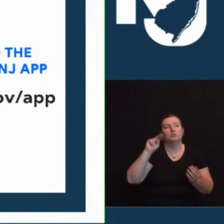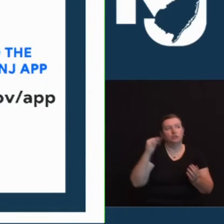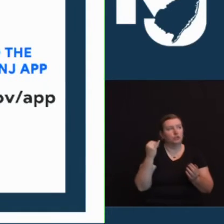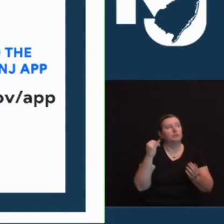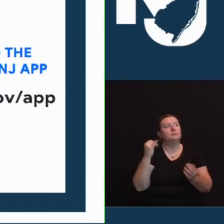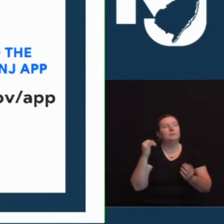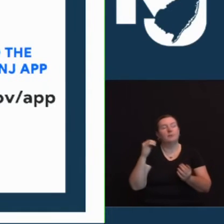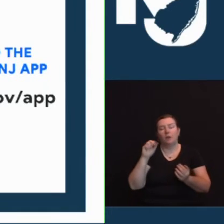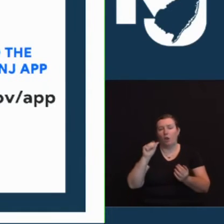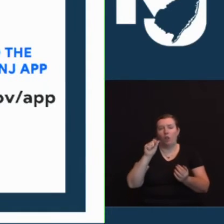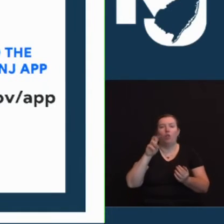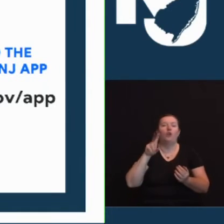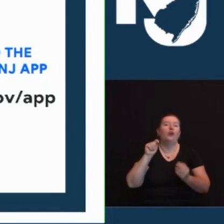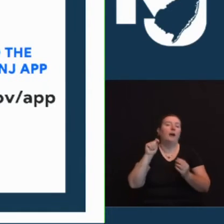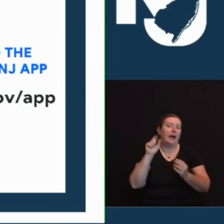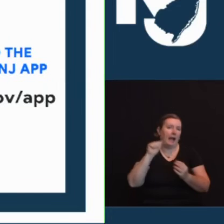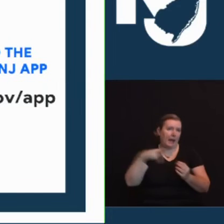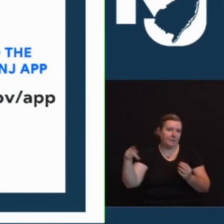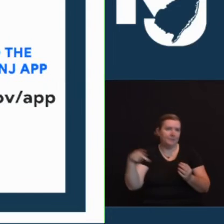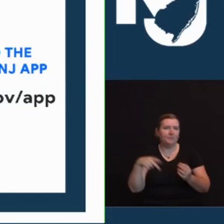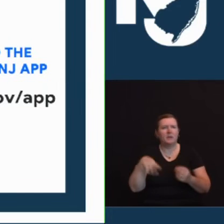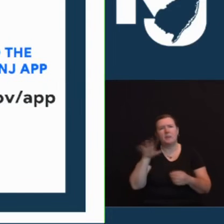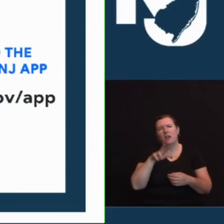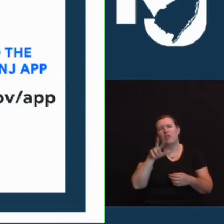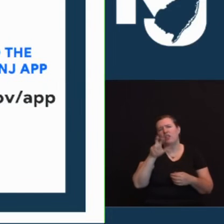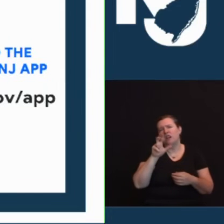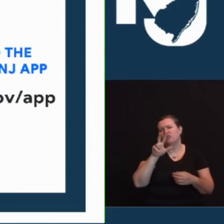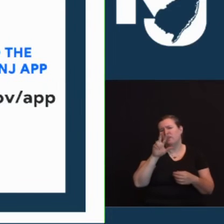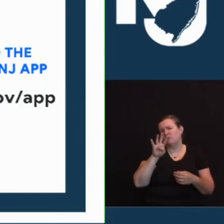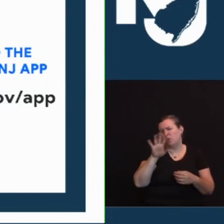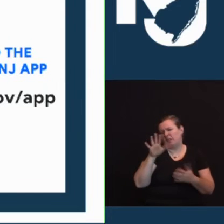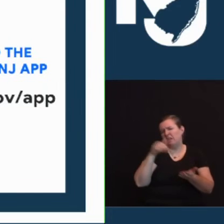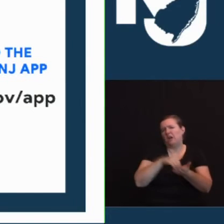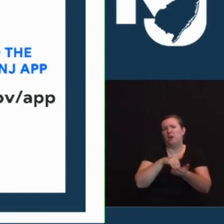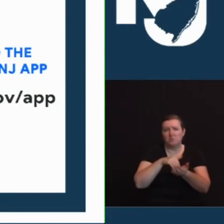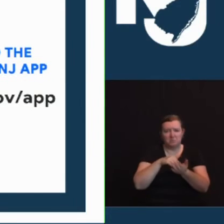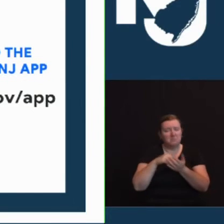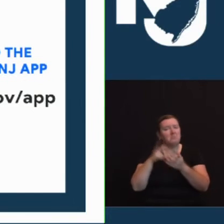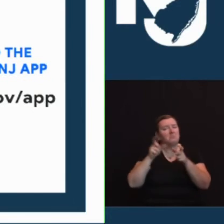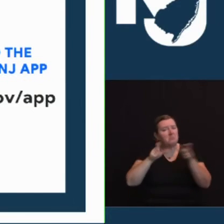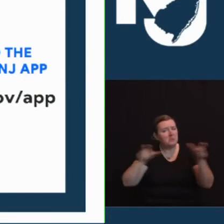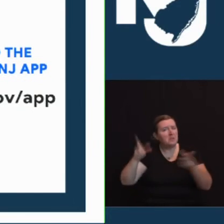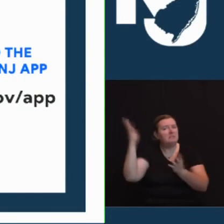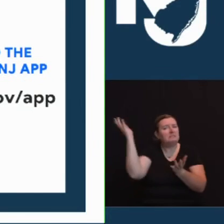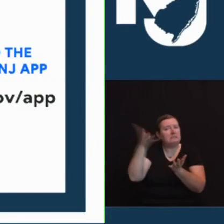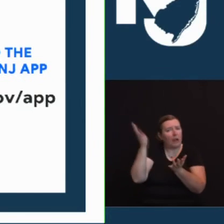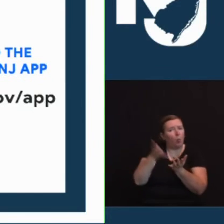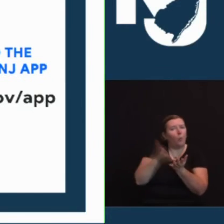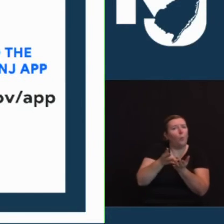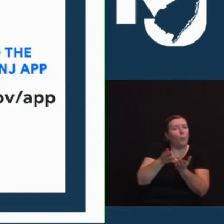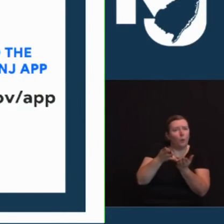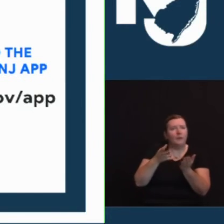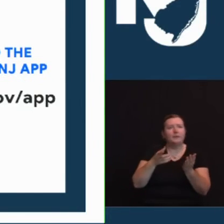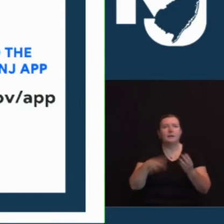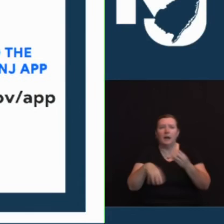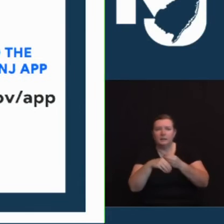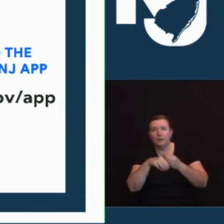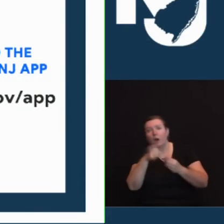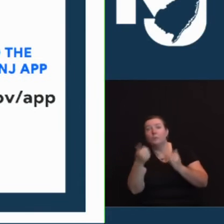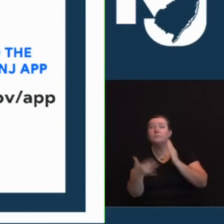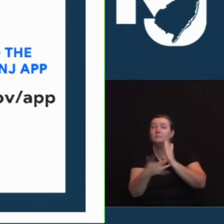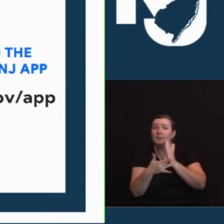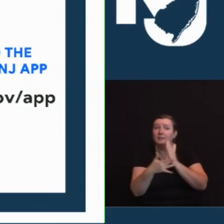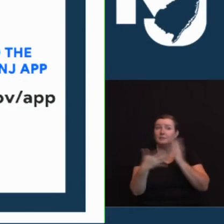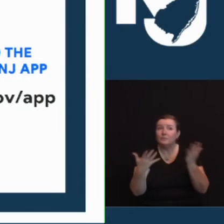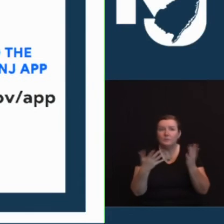been downloaded roughly 345,000 times, and every phone we add is another tool we have at our disposal to fight